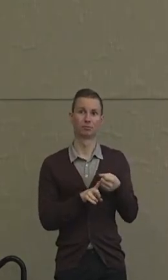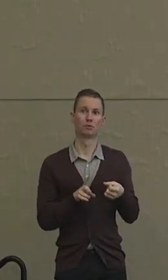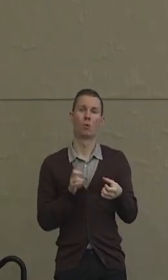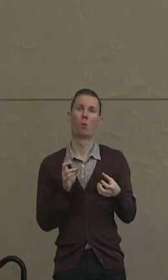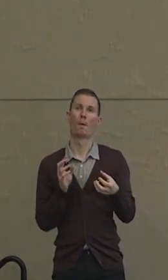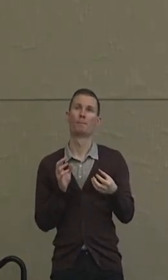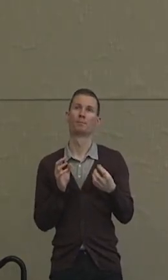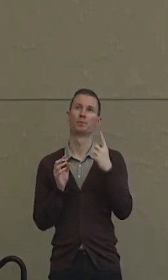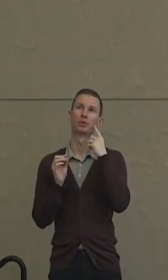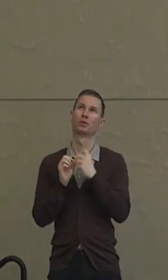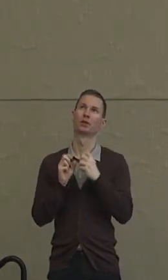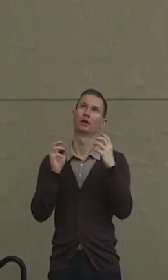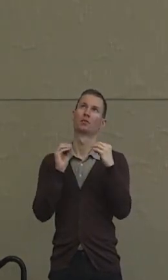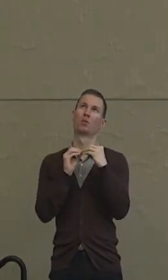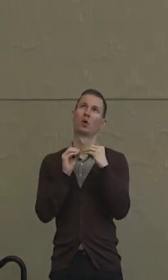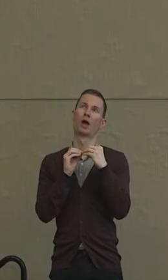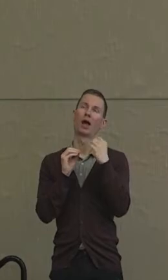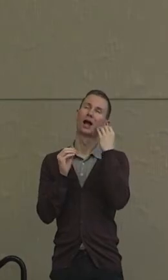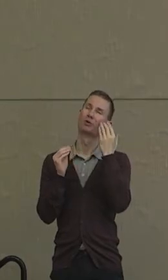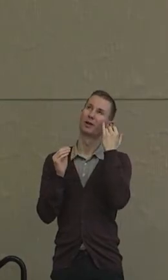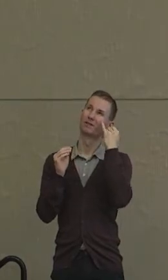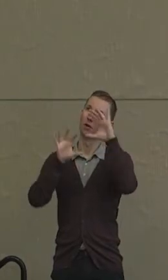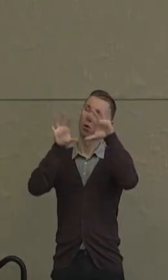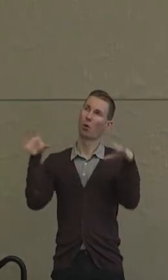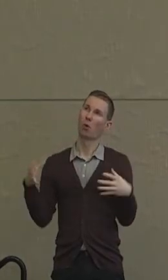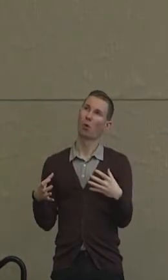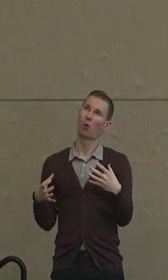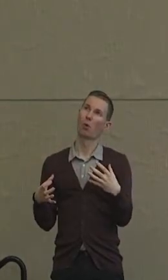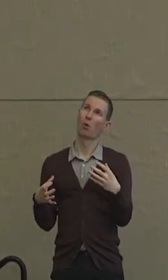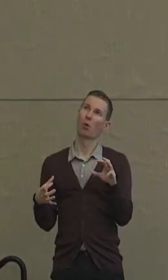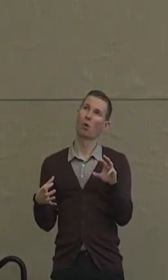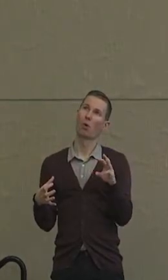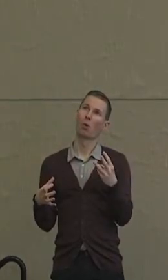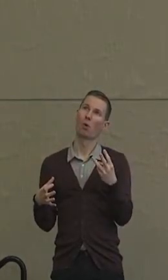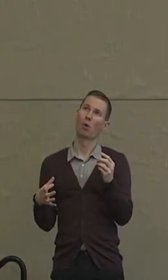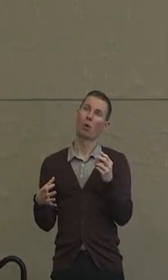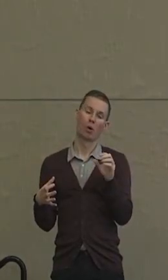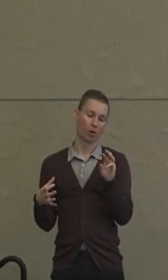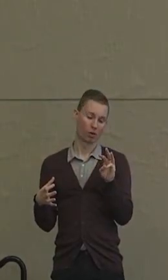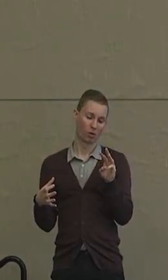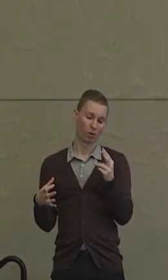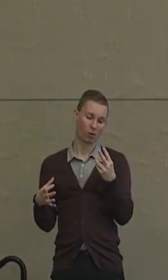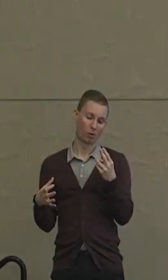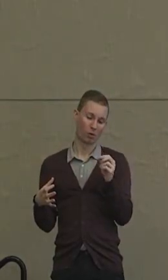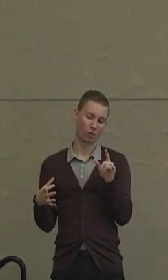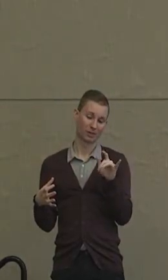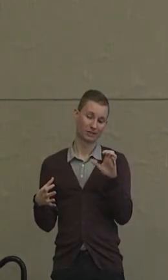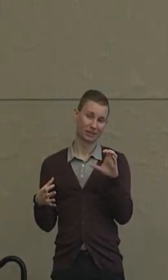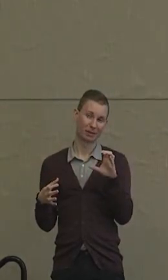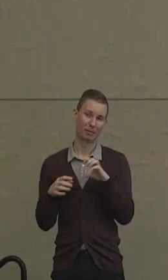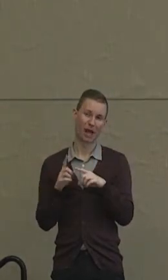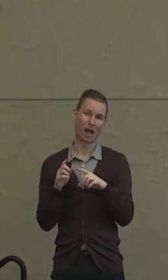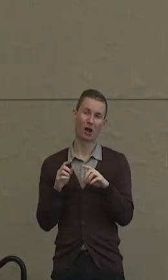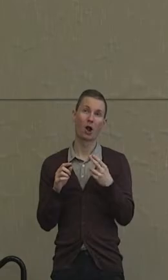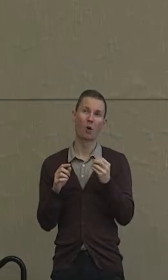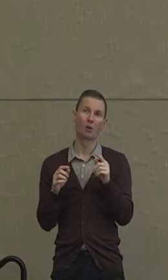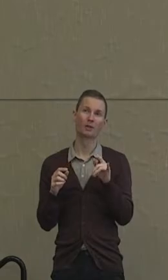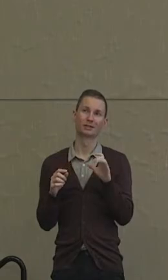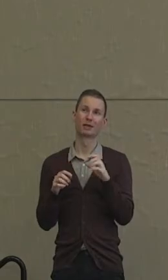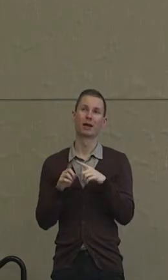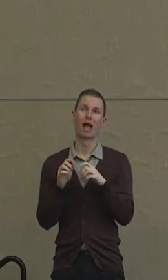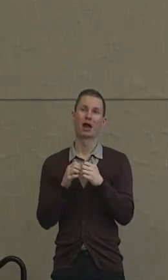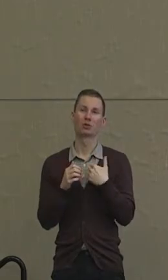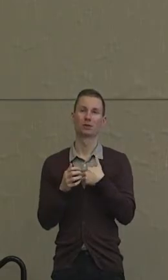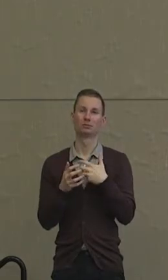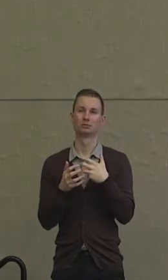kind of, I don't know if holistic is the word I want to use, but maybe that's what it is, about how we repair harm, what is